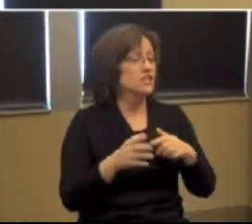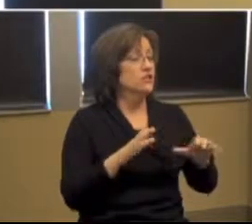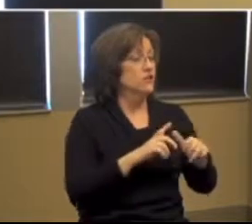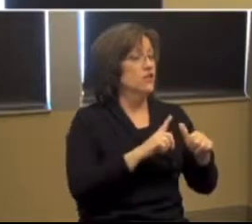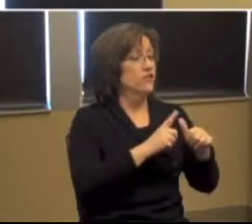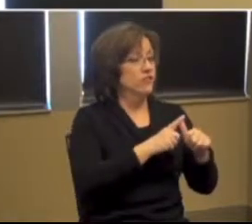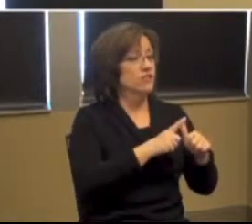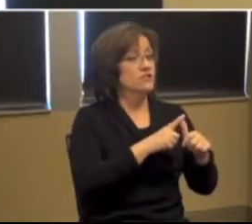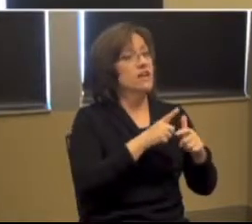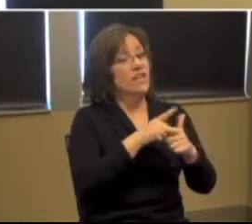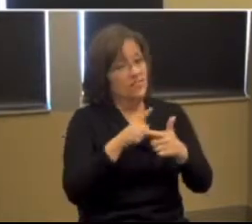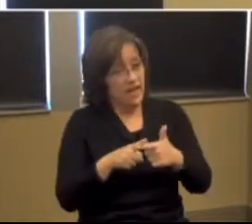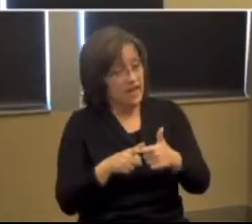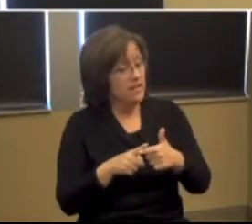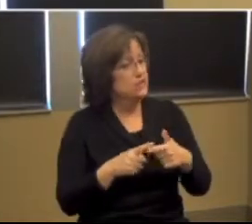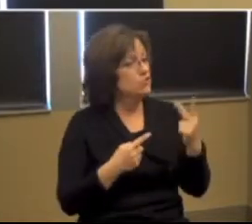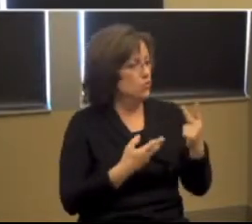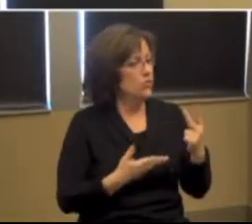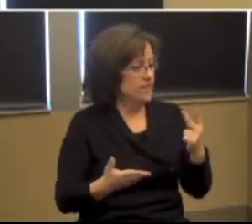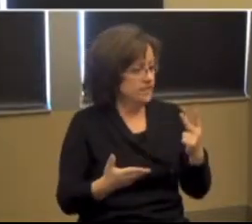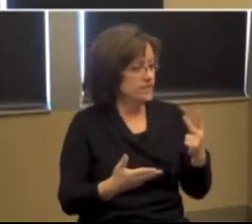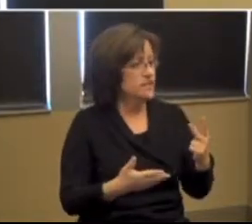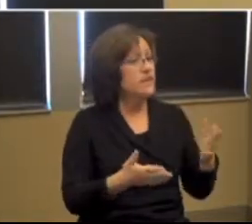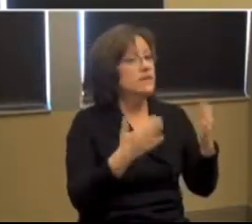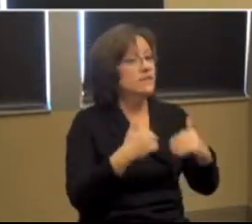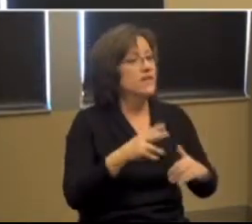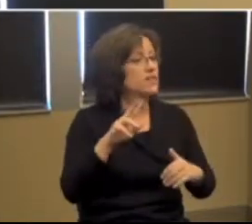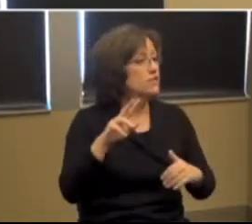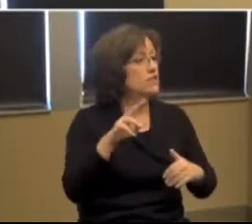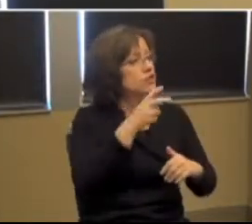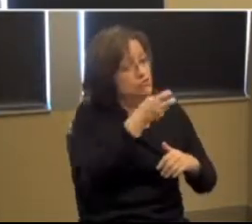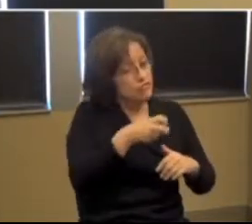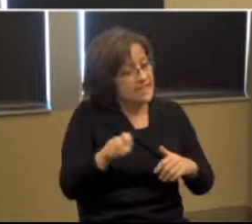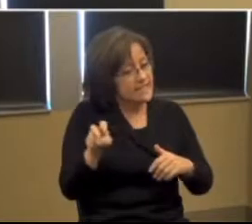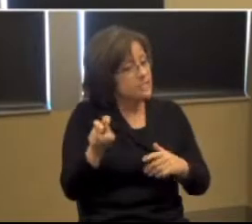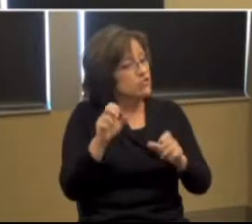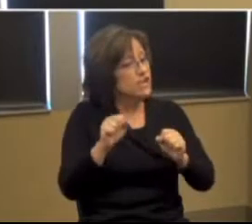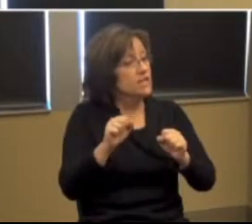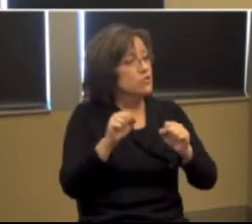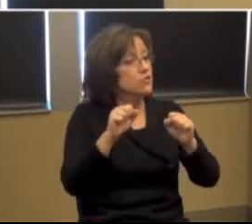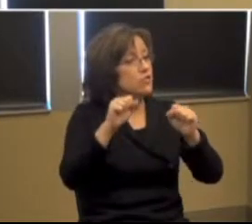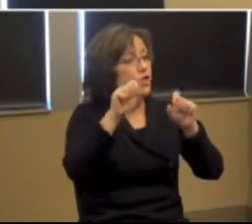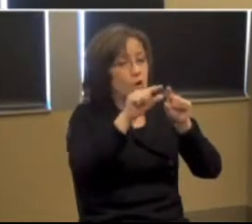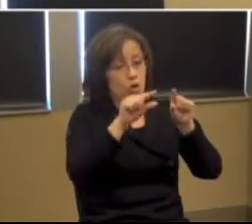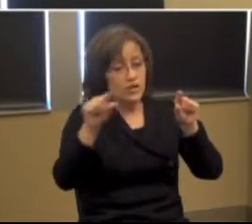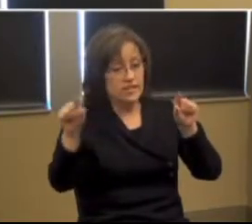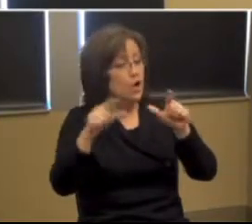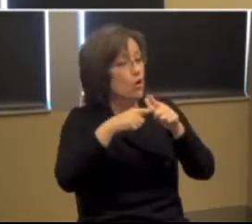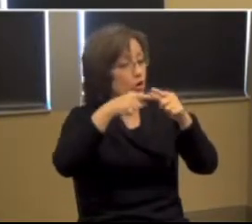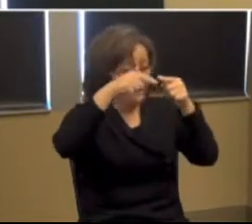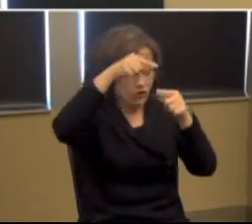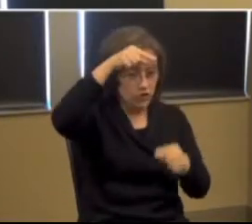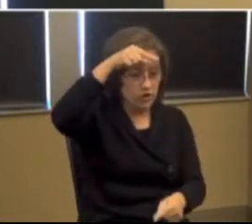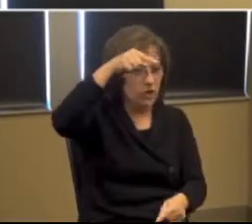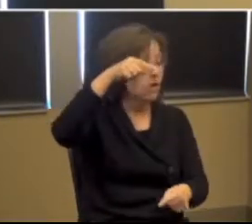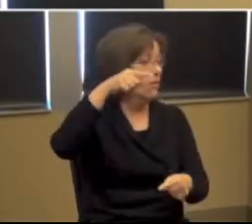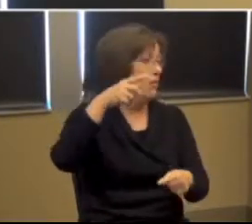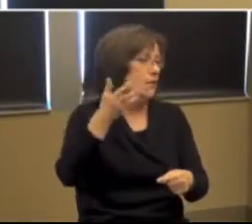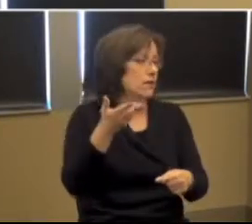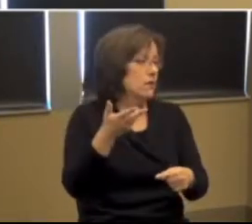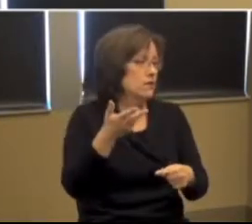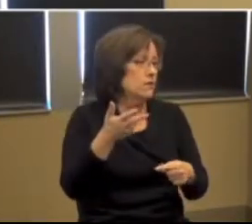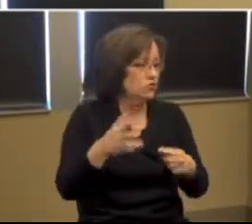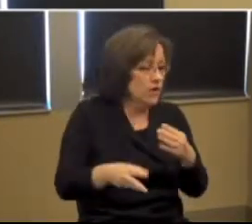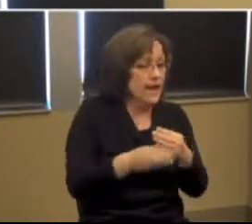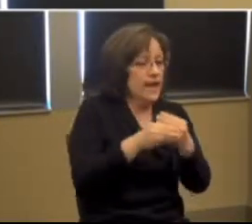so you have your 2 items, and then you can transition it. You can do it horizontal or vertically, where it would just be, then maybe you'll